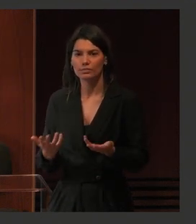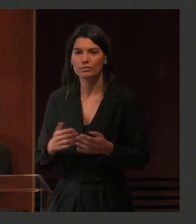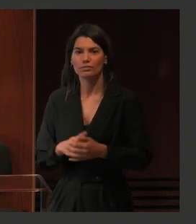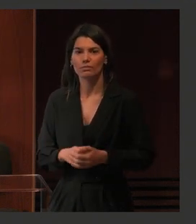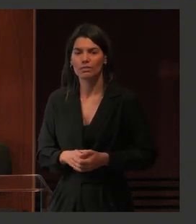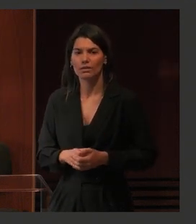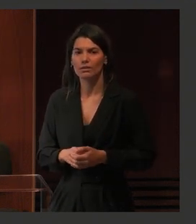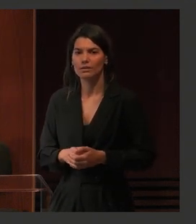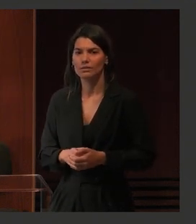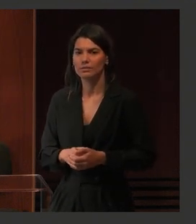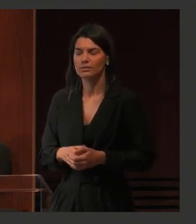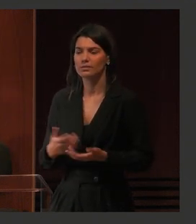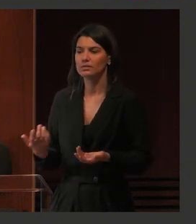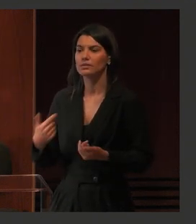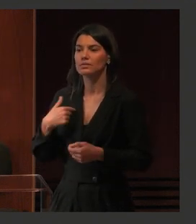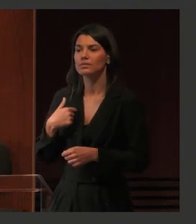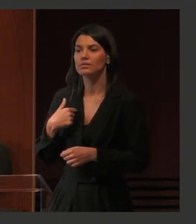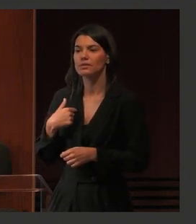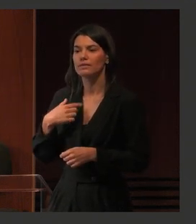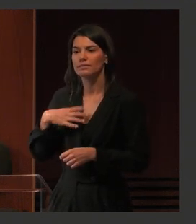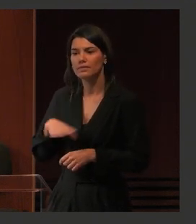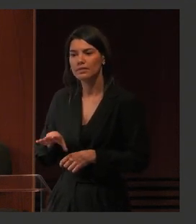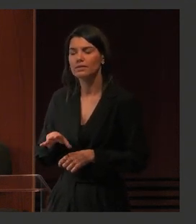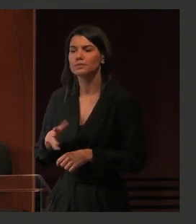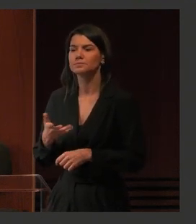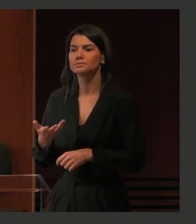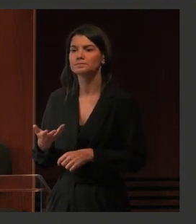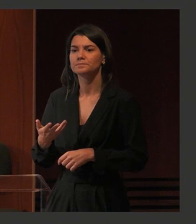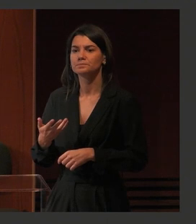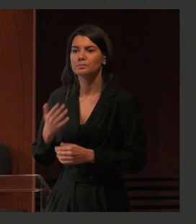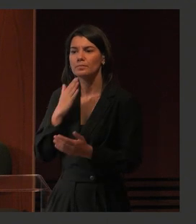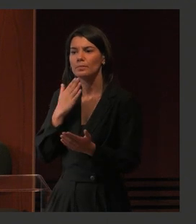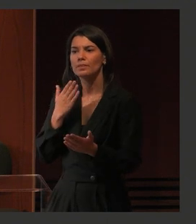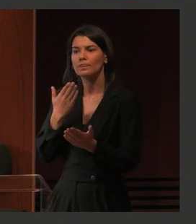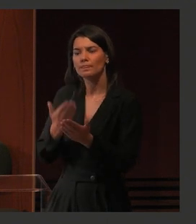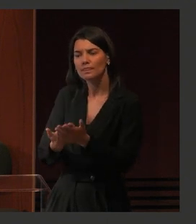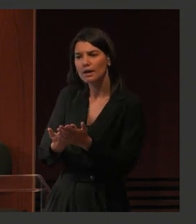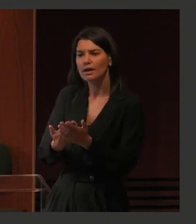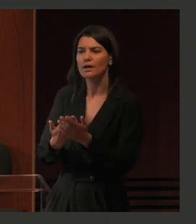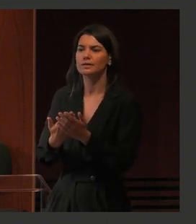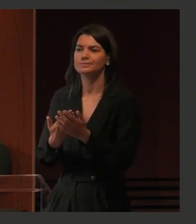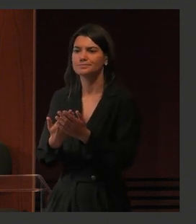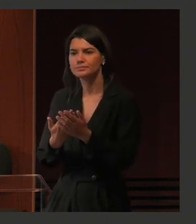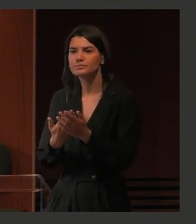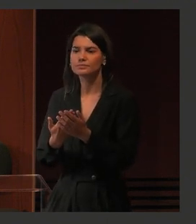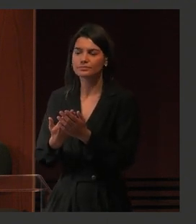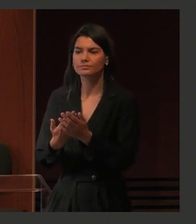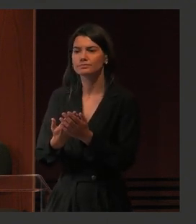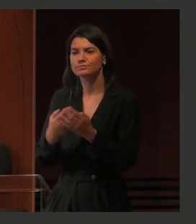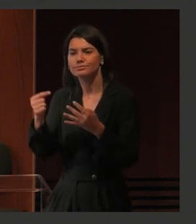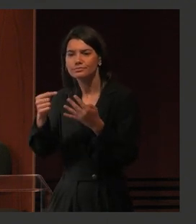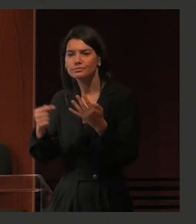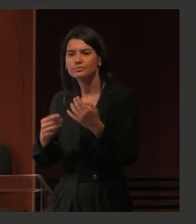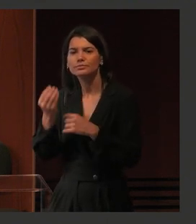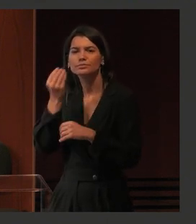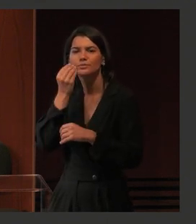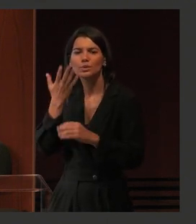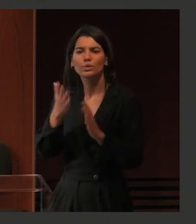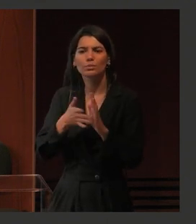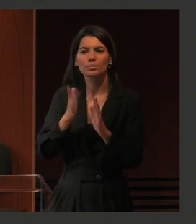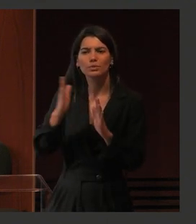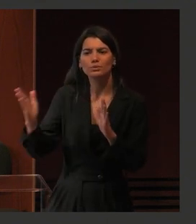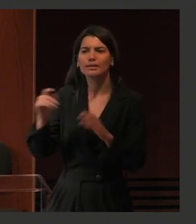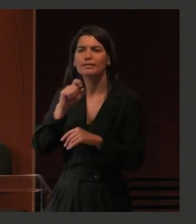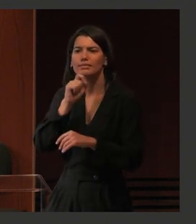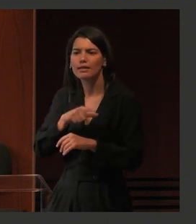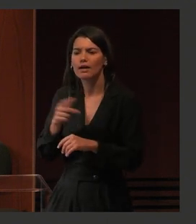would like to give some indications how libraries can respond to the challenges that